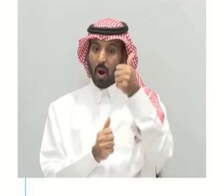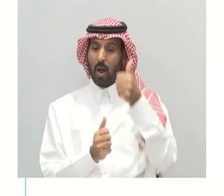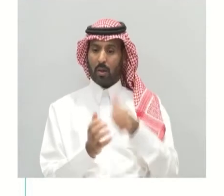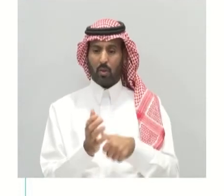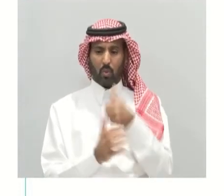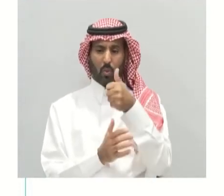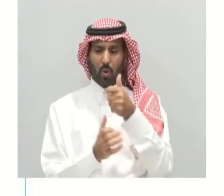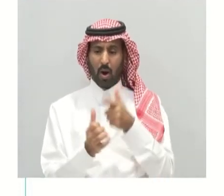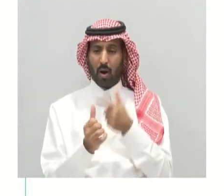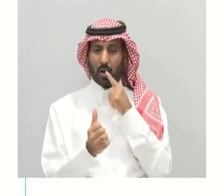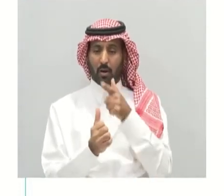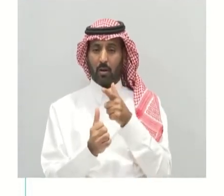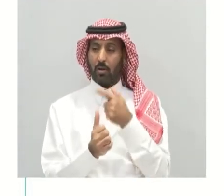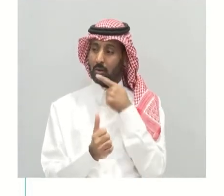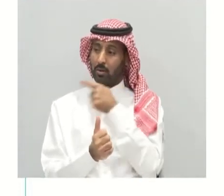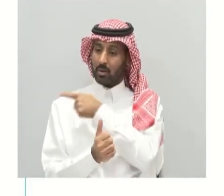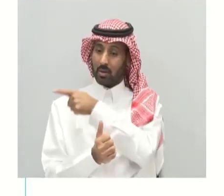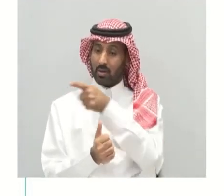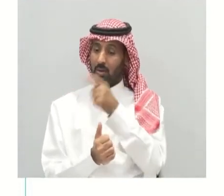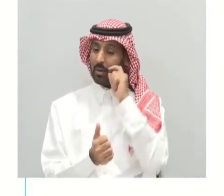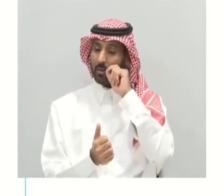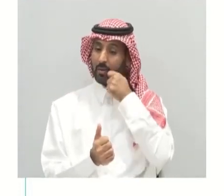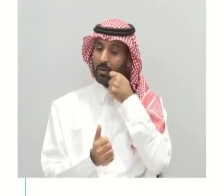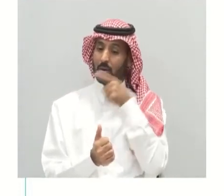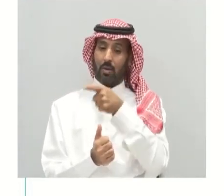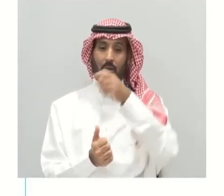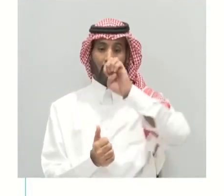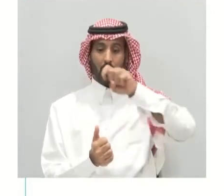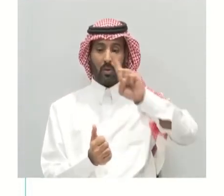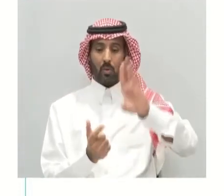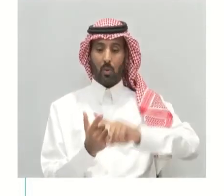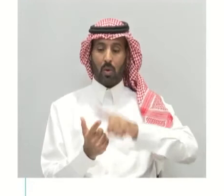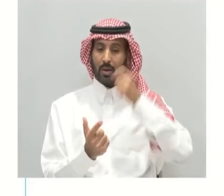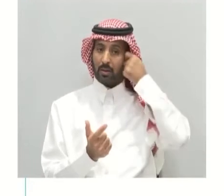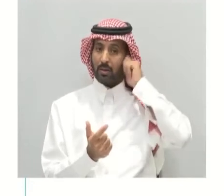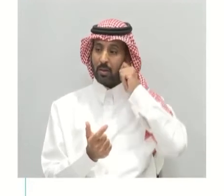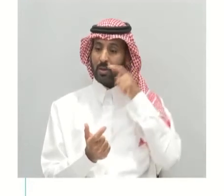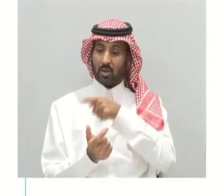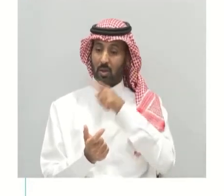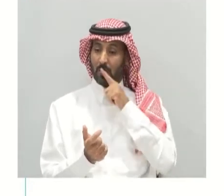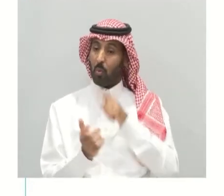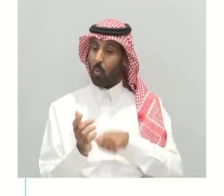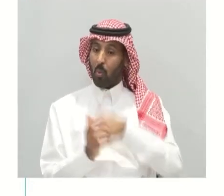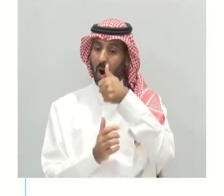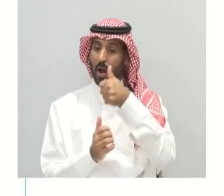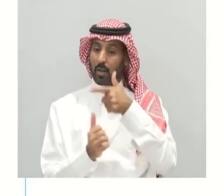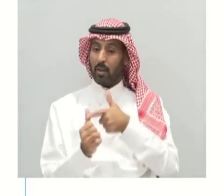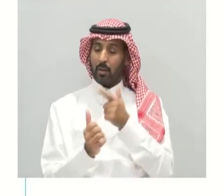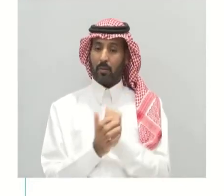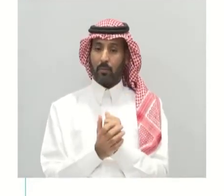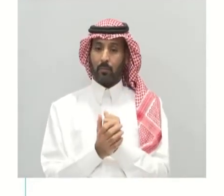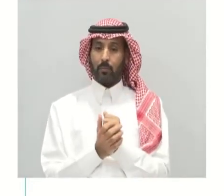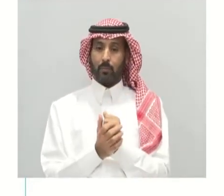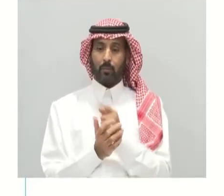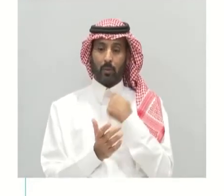talk about someone else by saying, he won or she won. And I